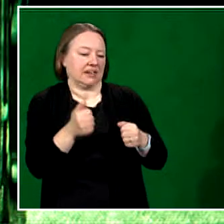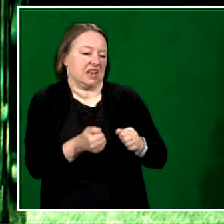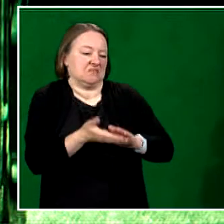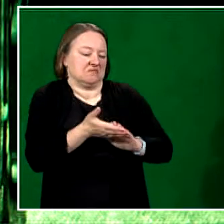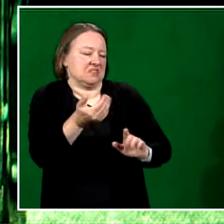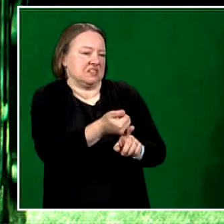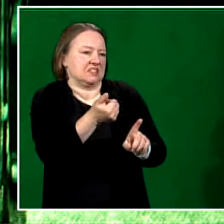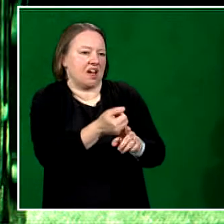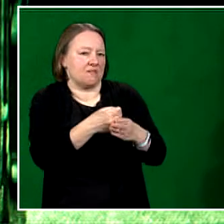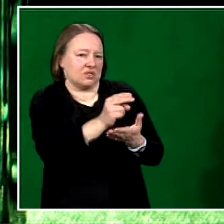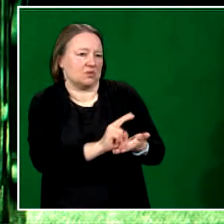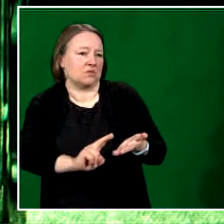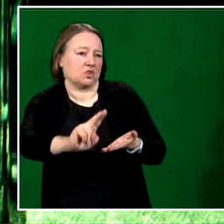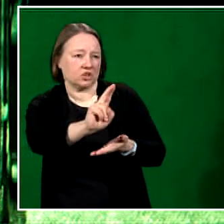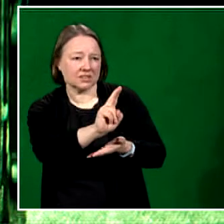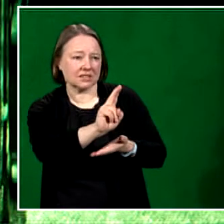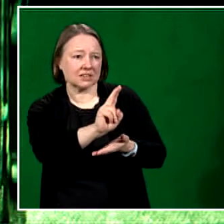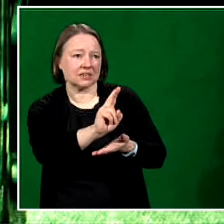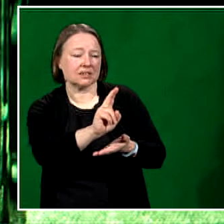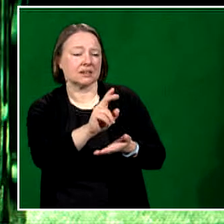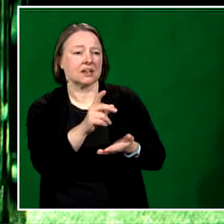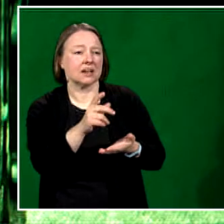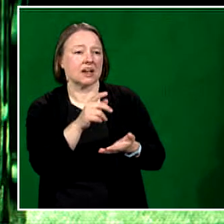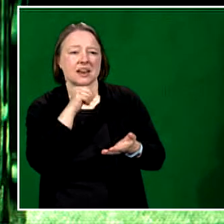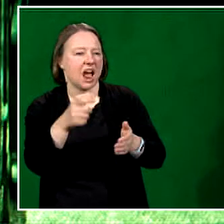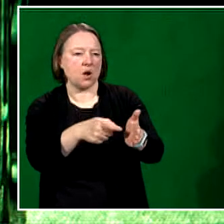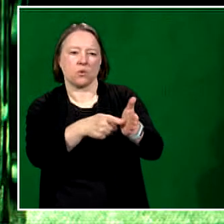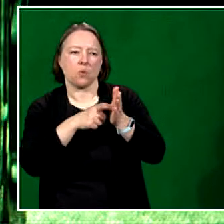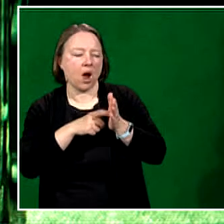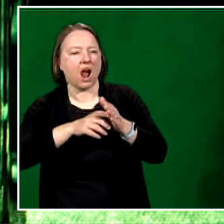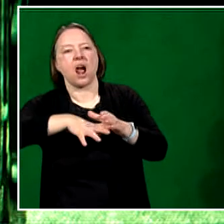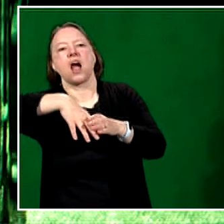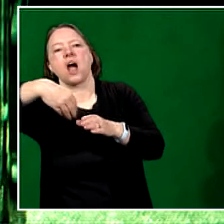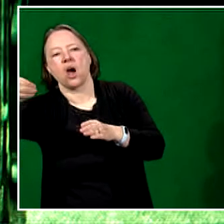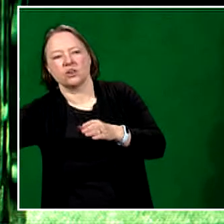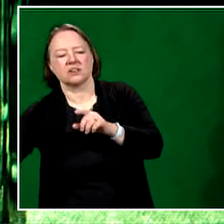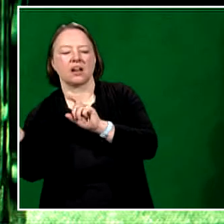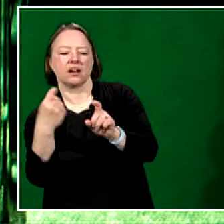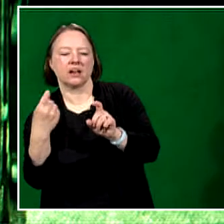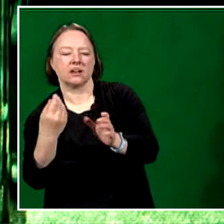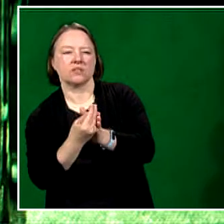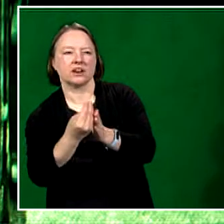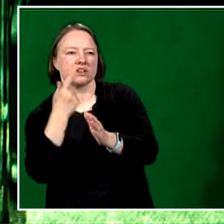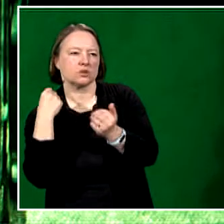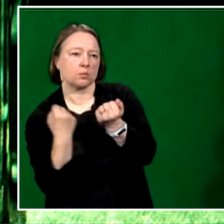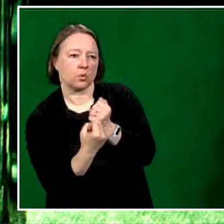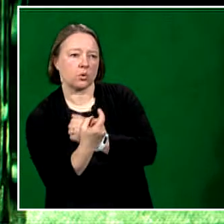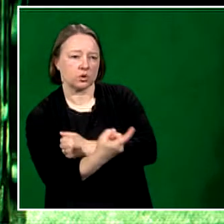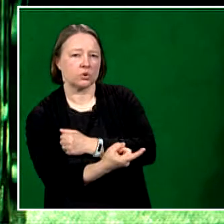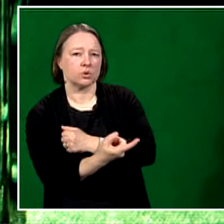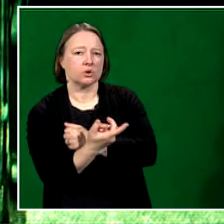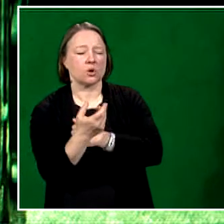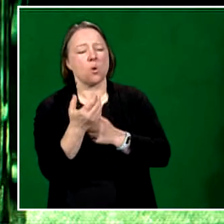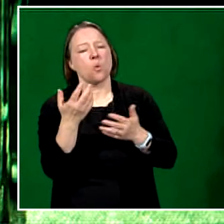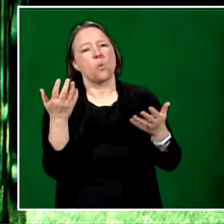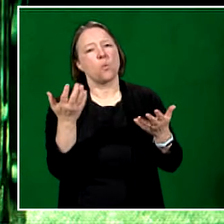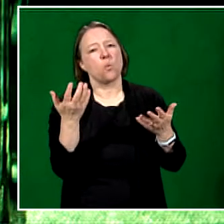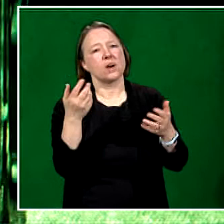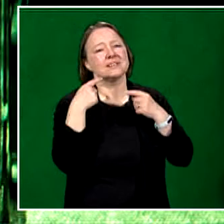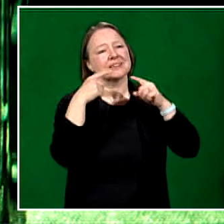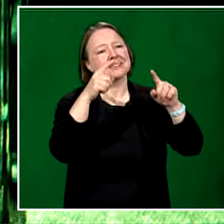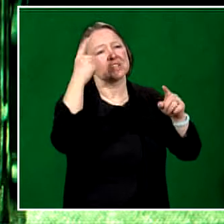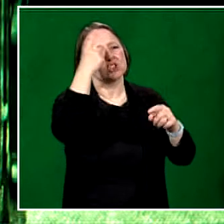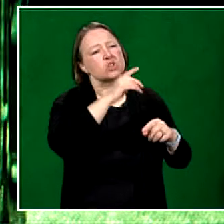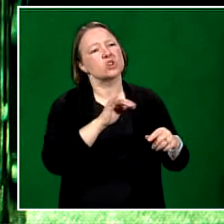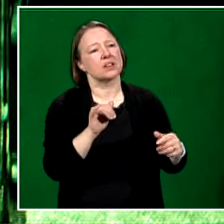model within the university and not require external funding to support you. So what does success